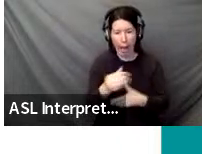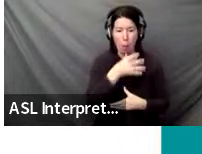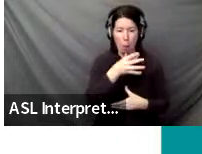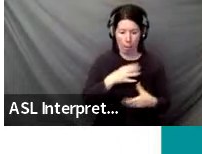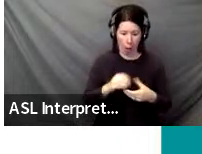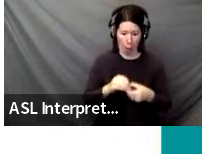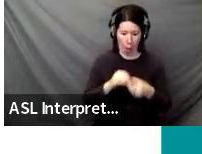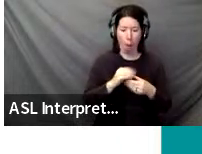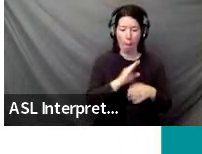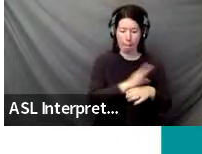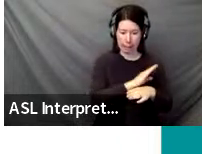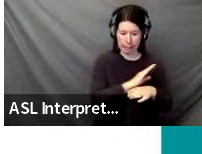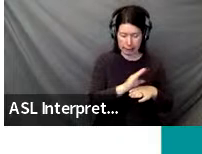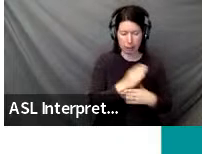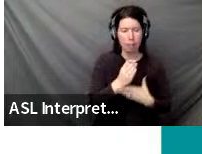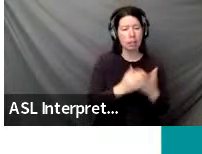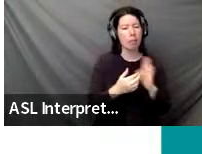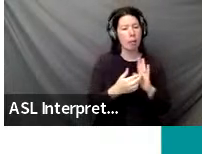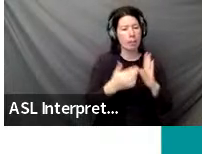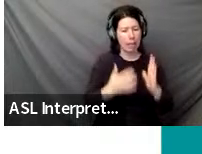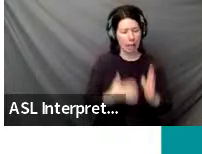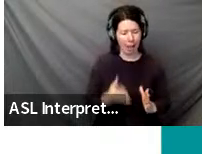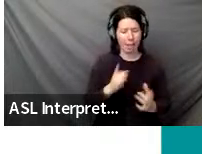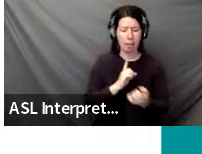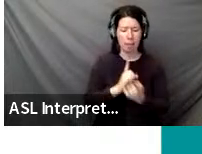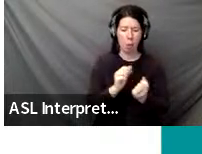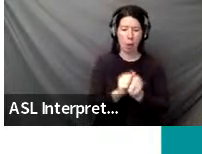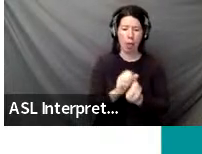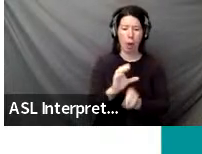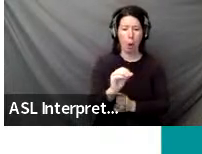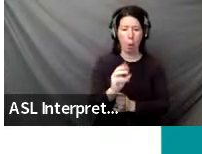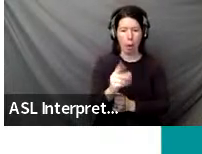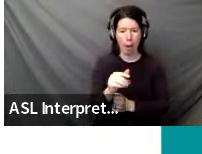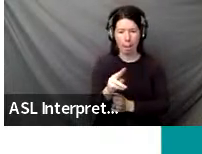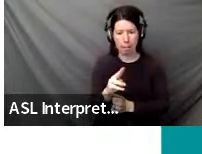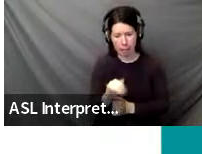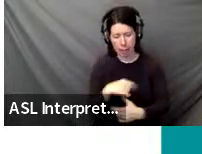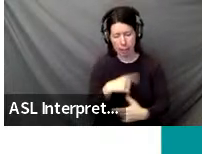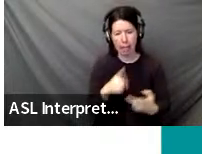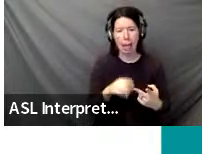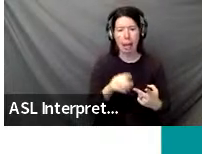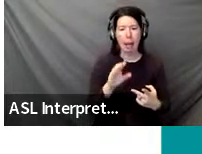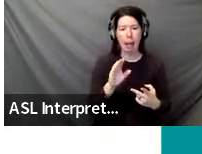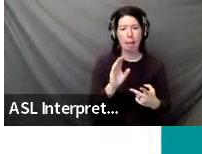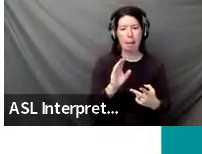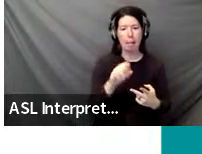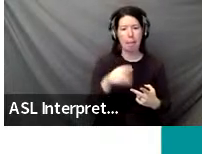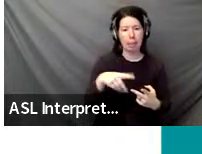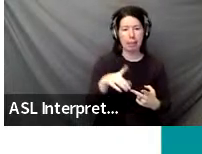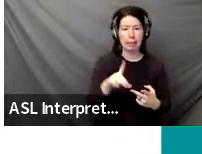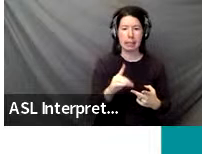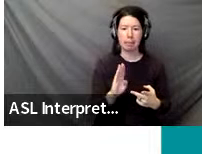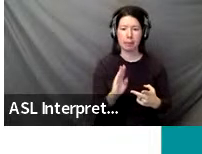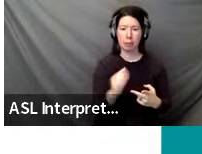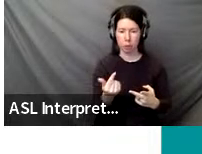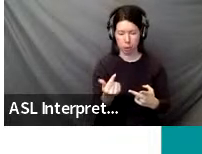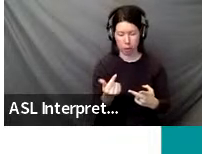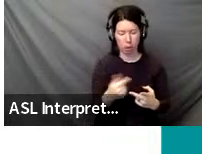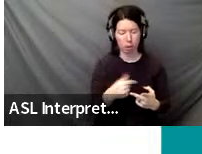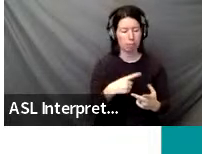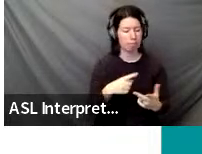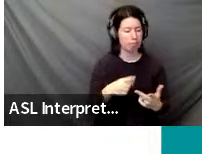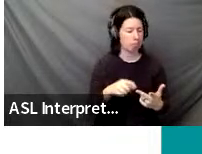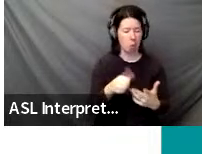representatives. We met with AWAMI, we've met with PDBG, and several